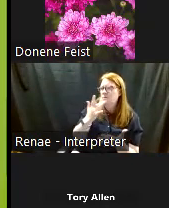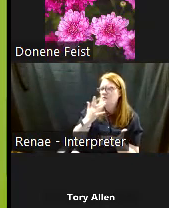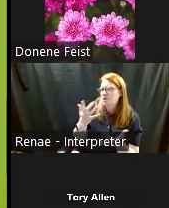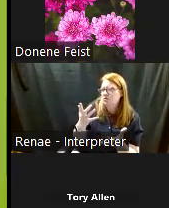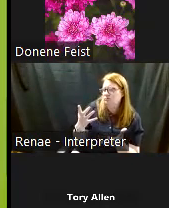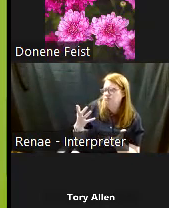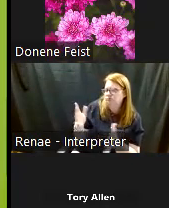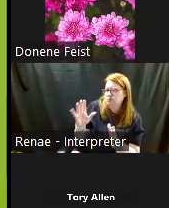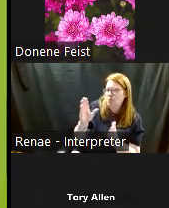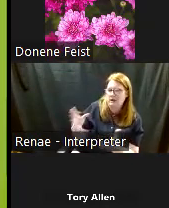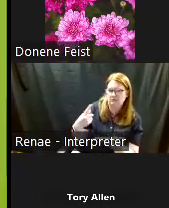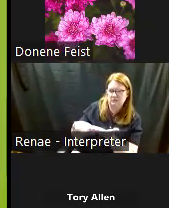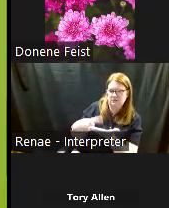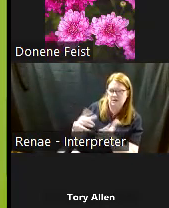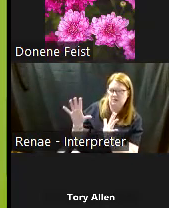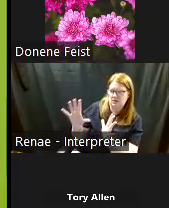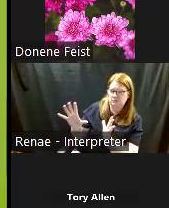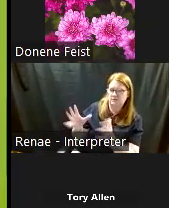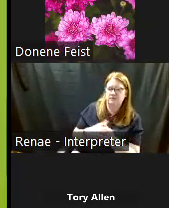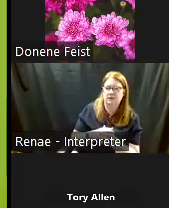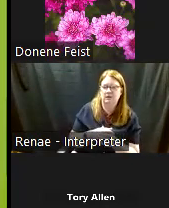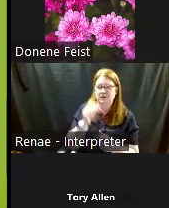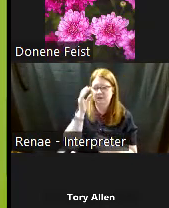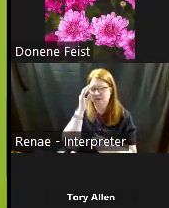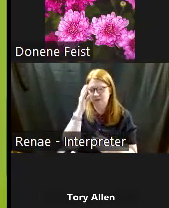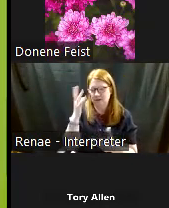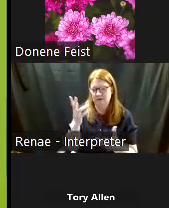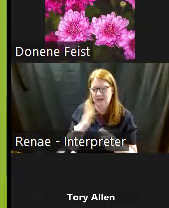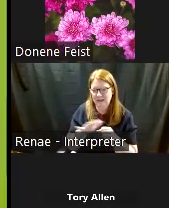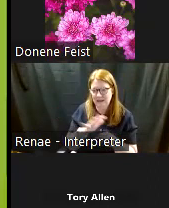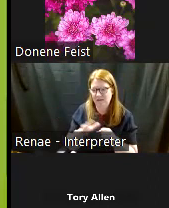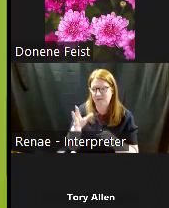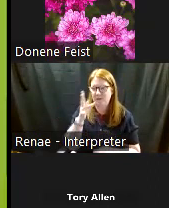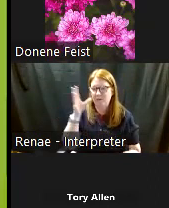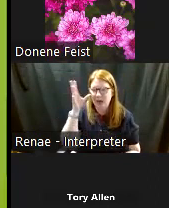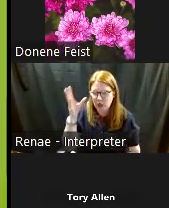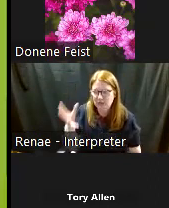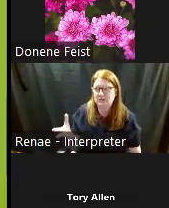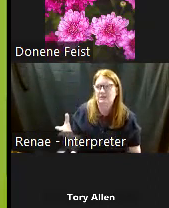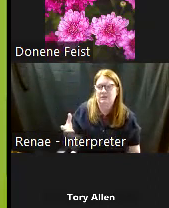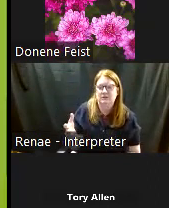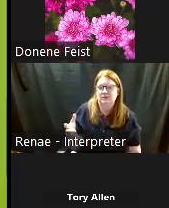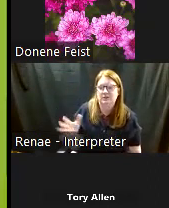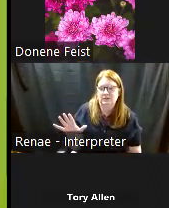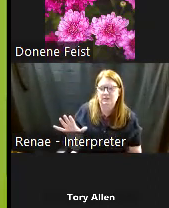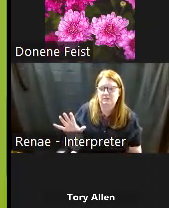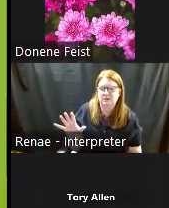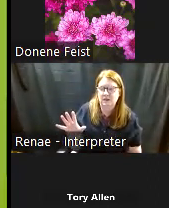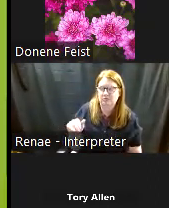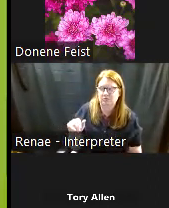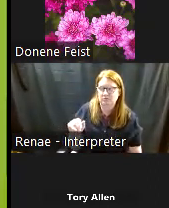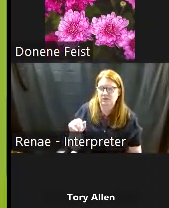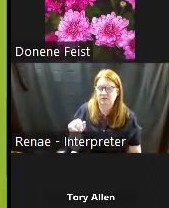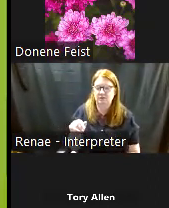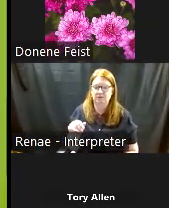me is. I've worked with enough parents over my time that I understand and I can see when